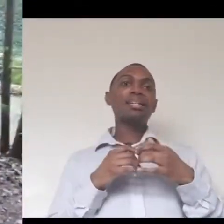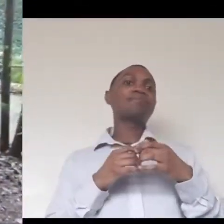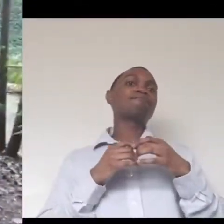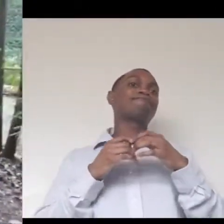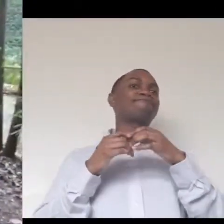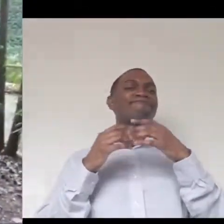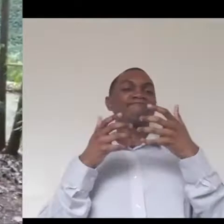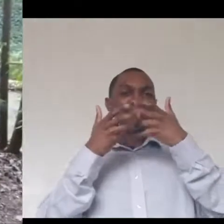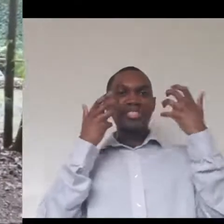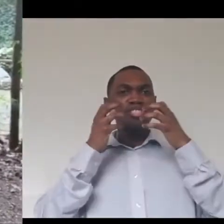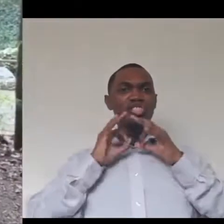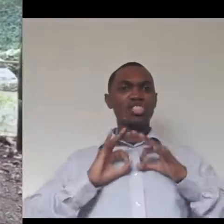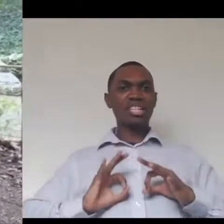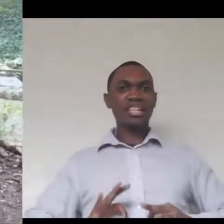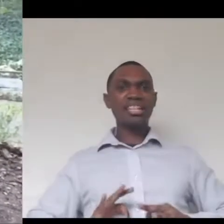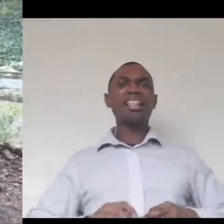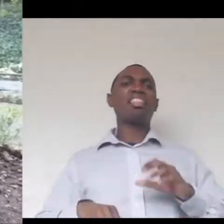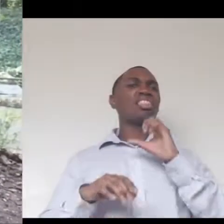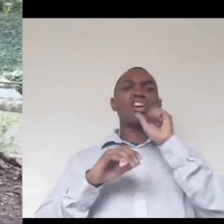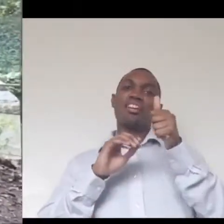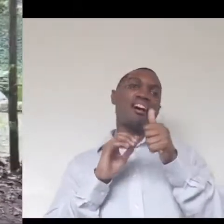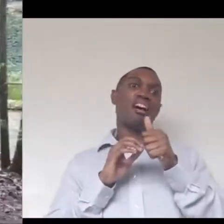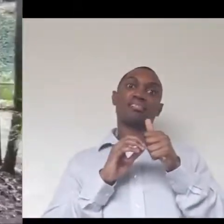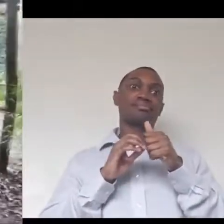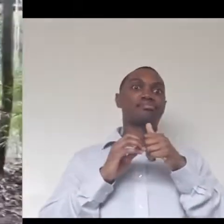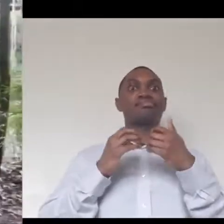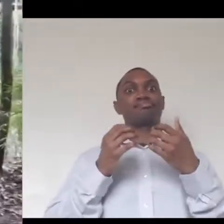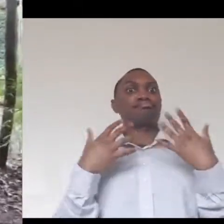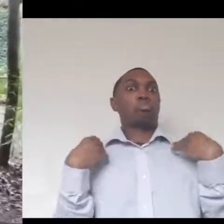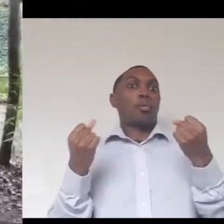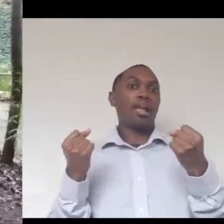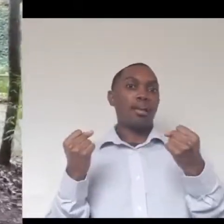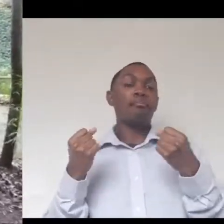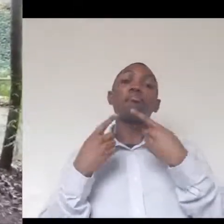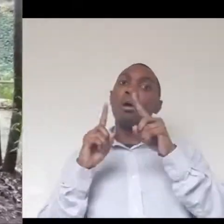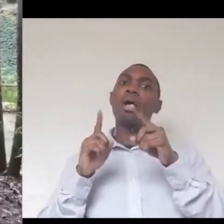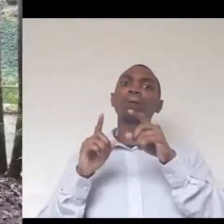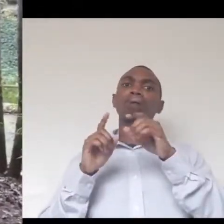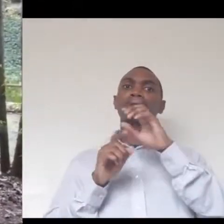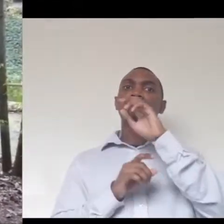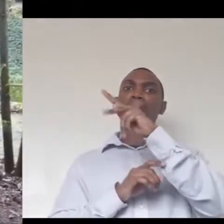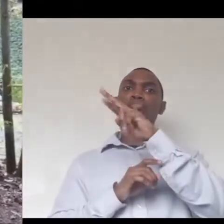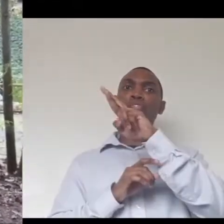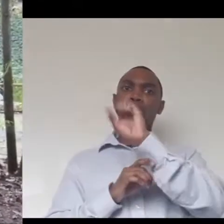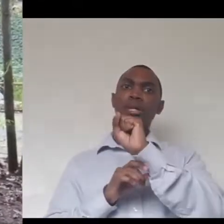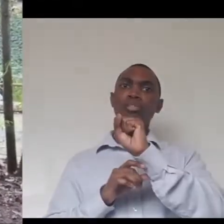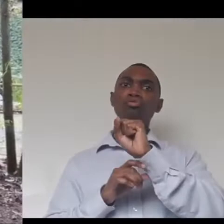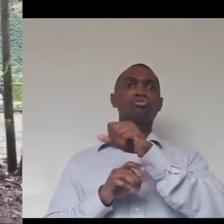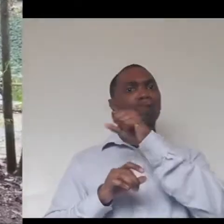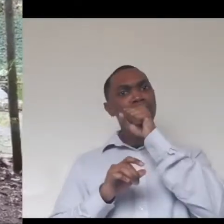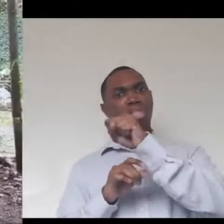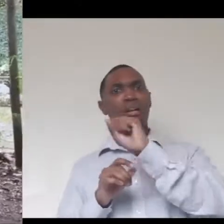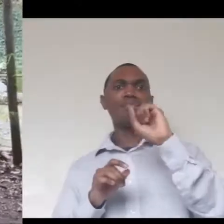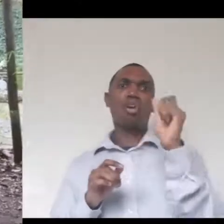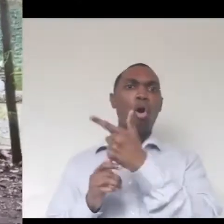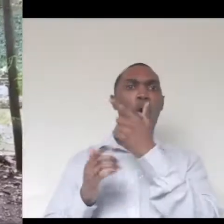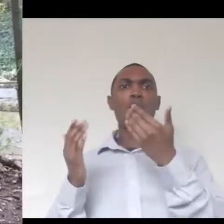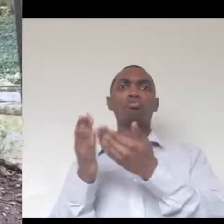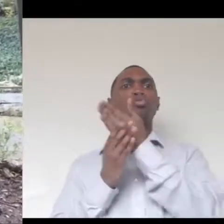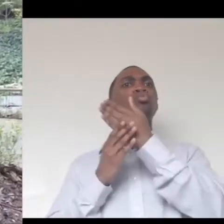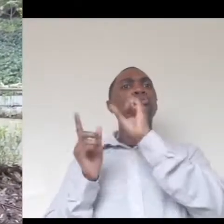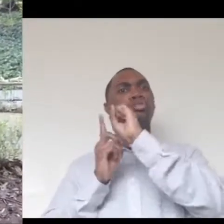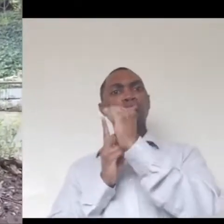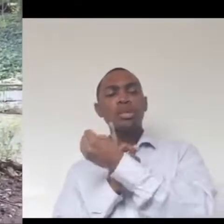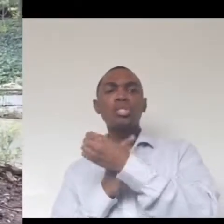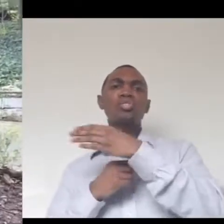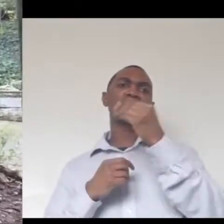They're typically scaredy cats. But Kris, she loves all new situations and environments. So if you guys stay tuned till the end of this video,